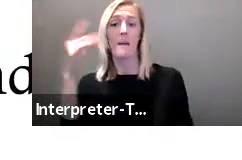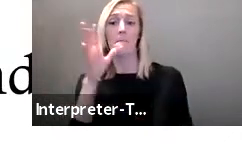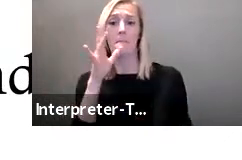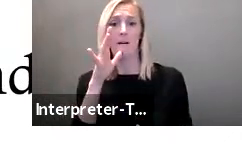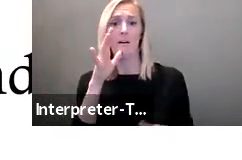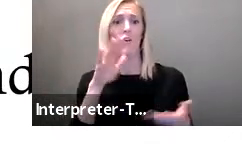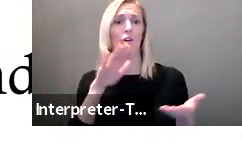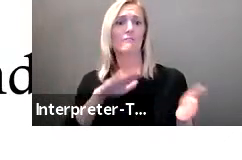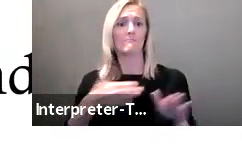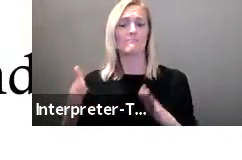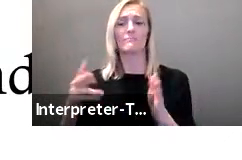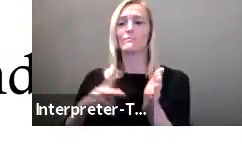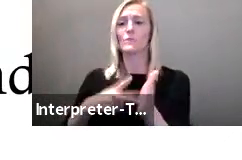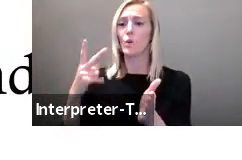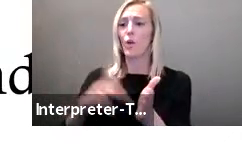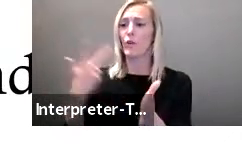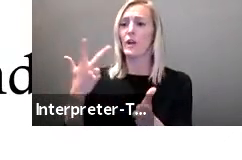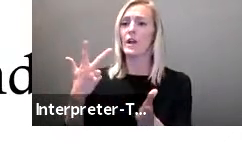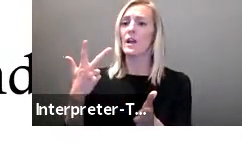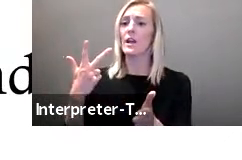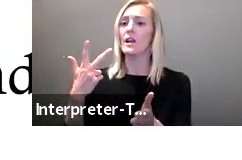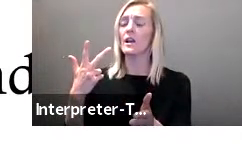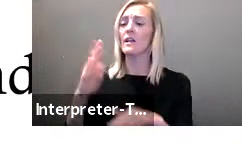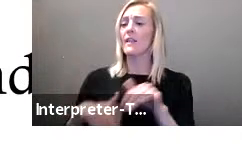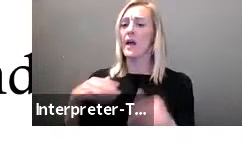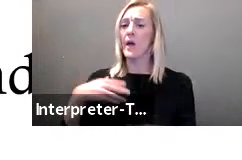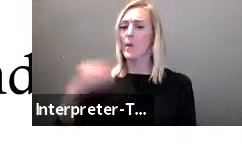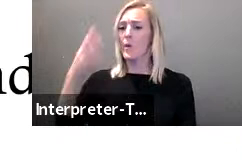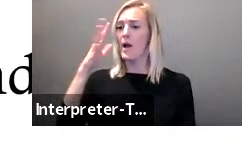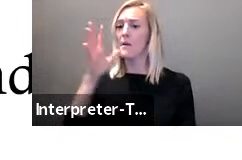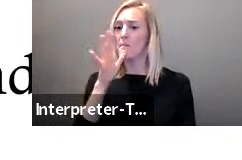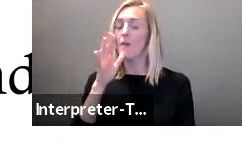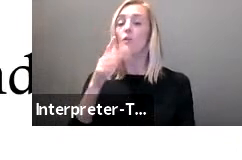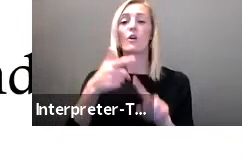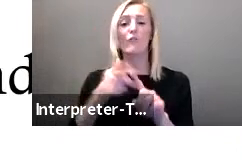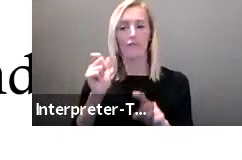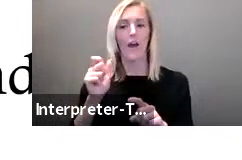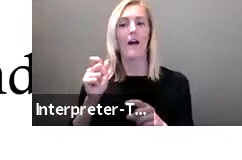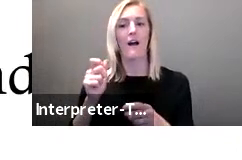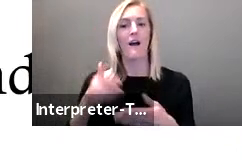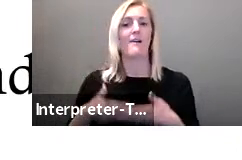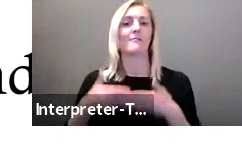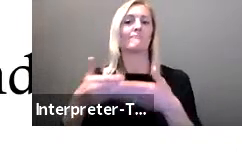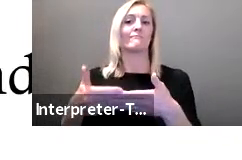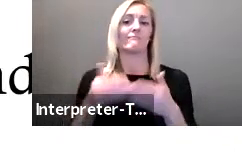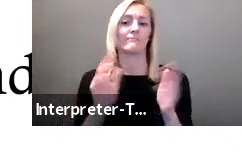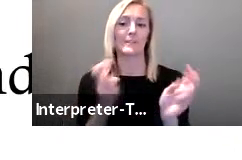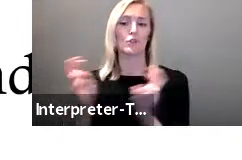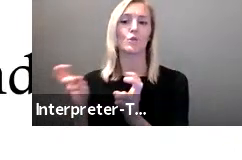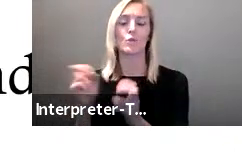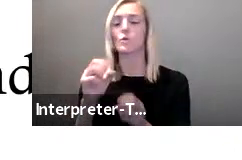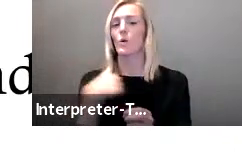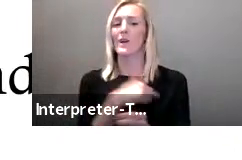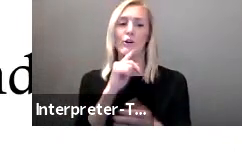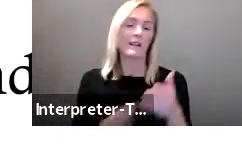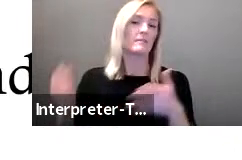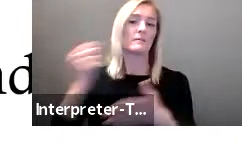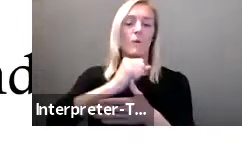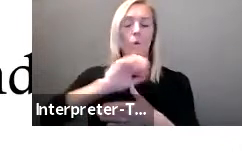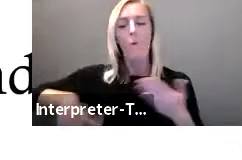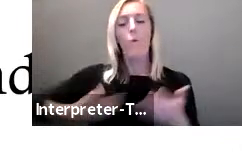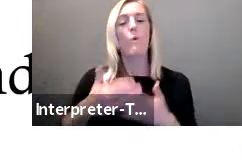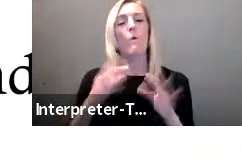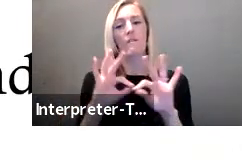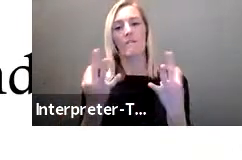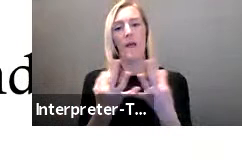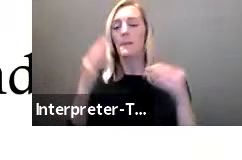of white mothers from childbirth-related issues. So we prioritize the entire family and focus on health equity of